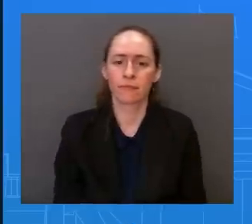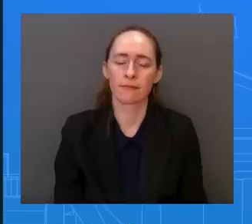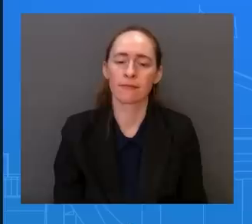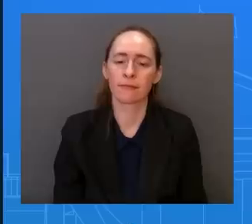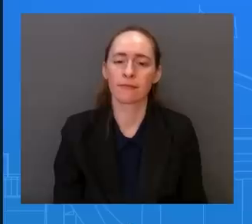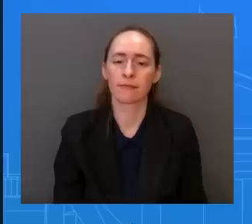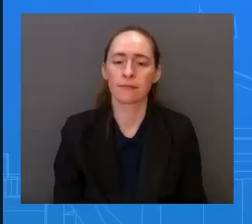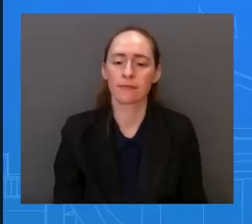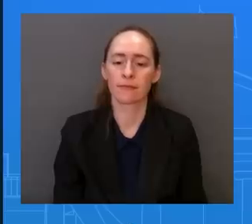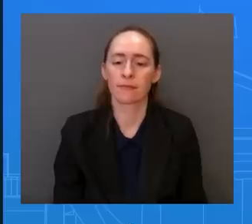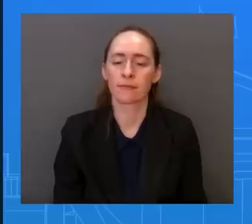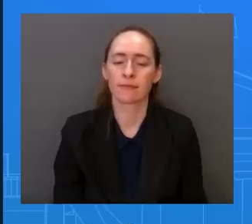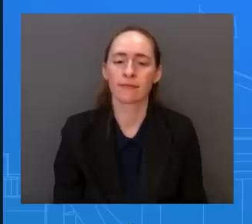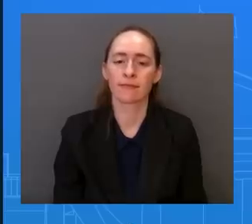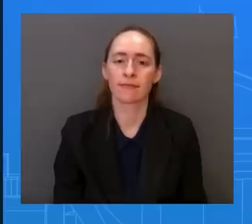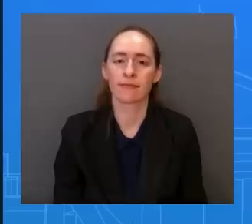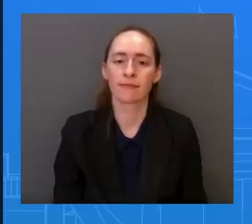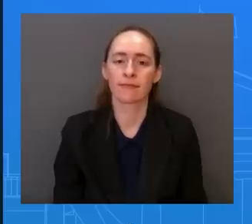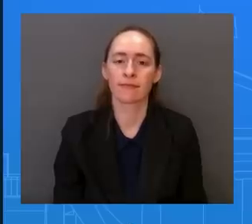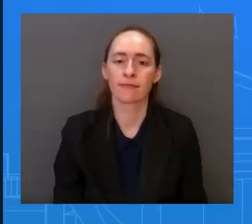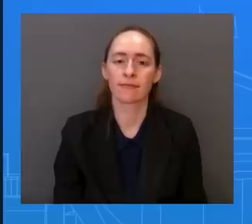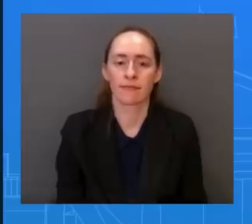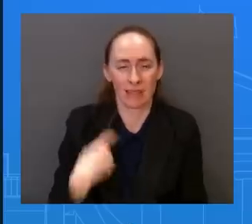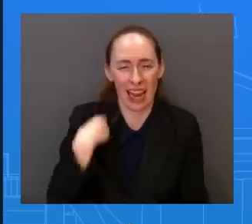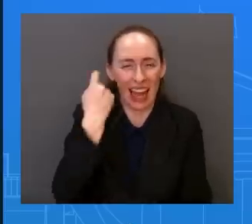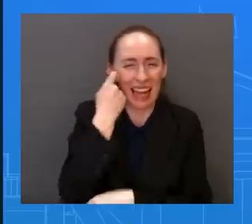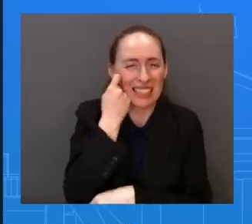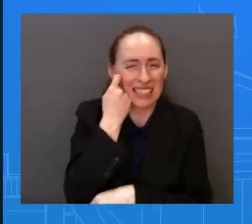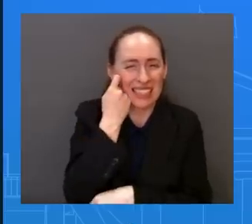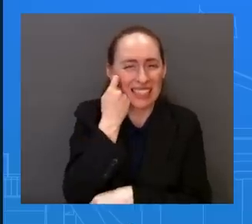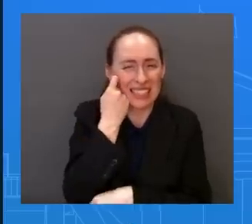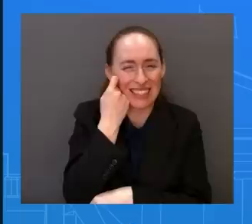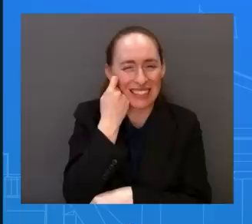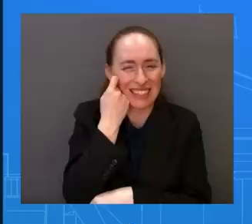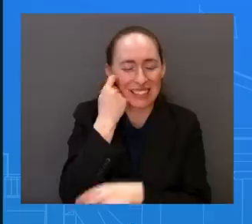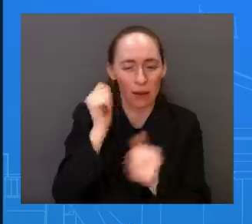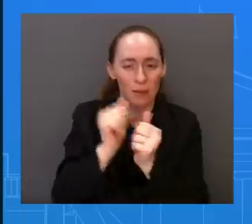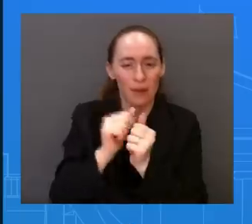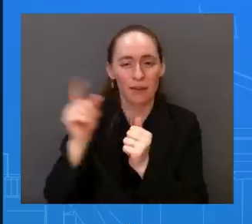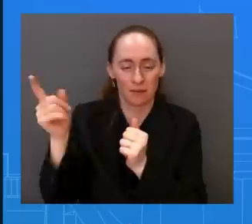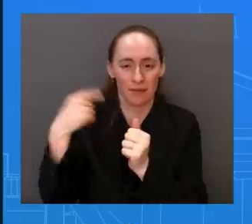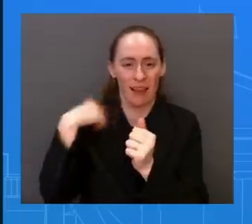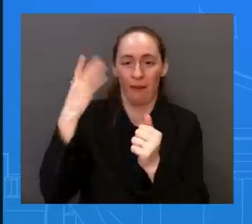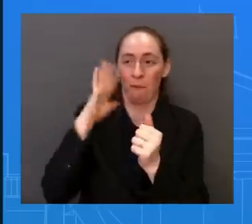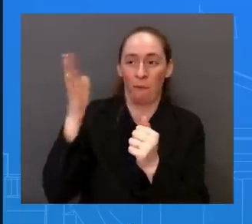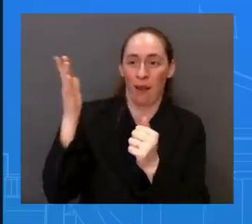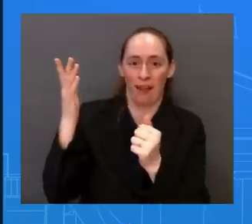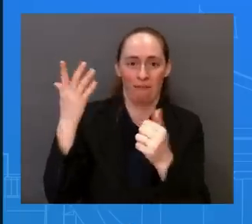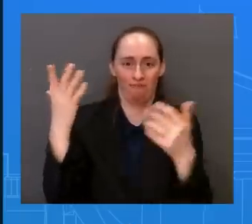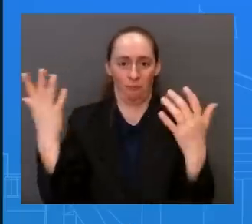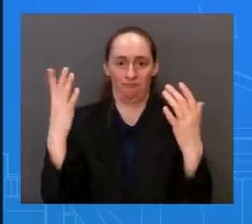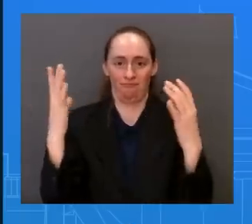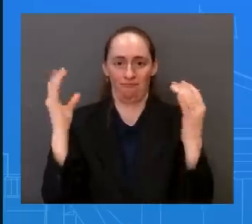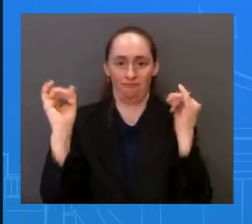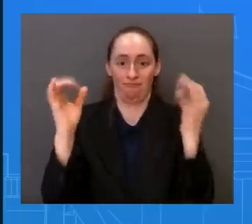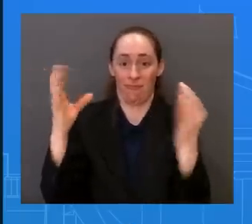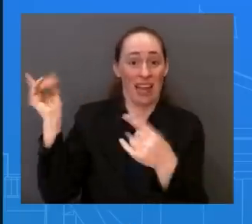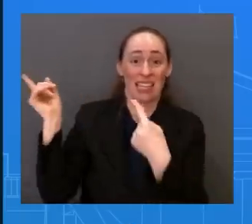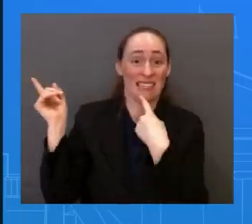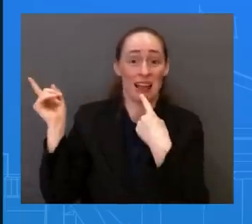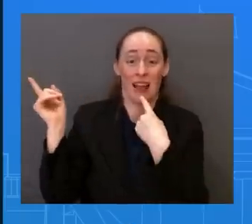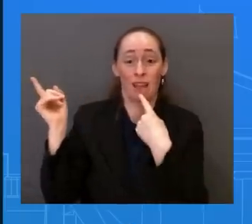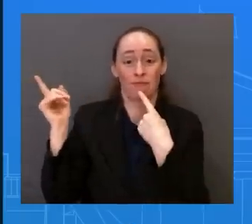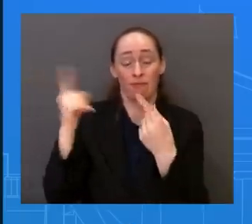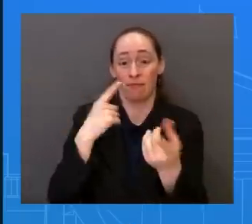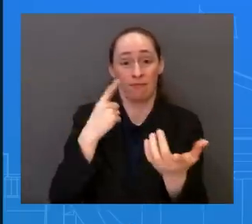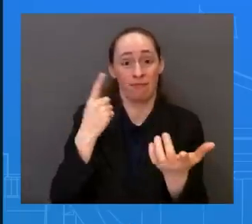he said this, so I will just say what he said on Friday, which is that the state of the economy is strong, and that, you know, you see that